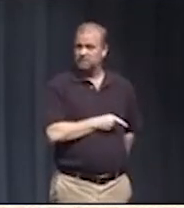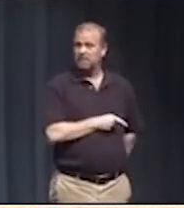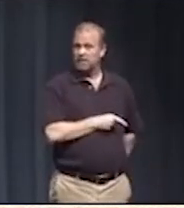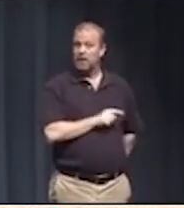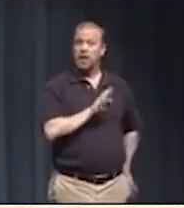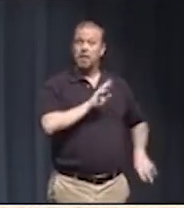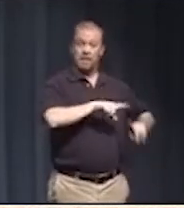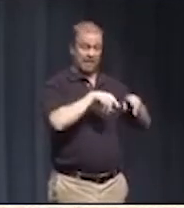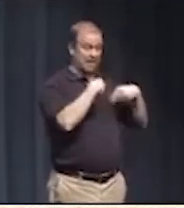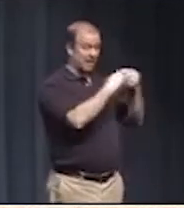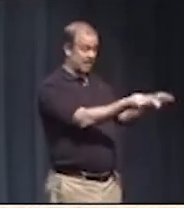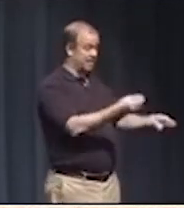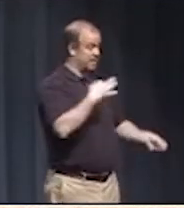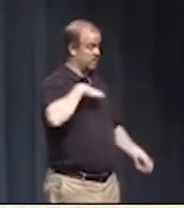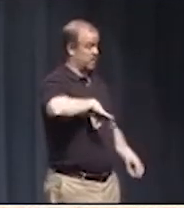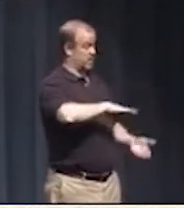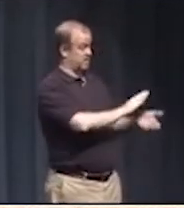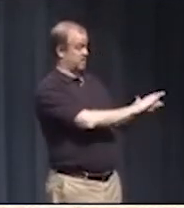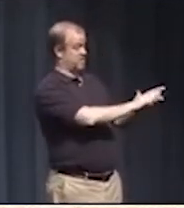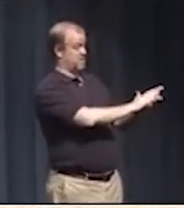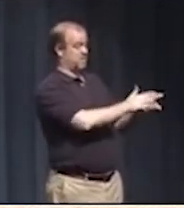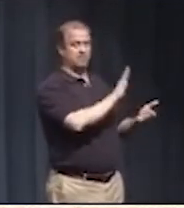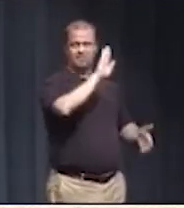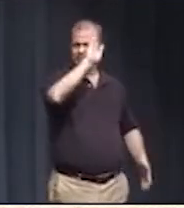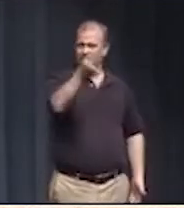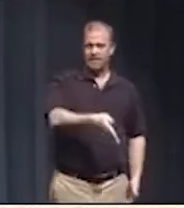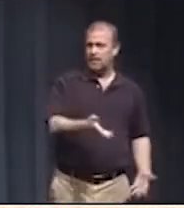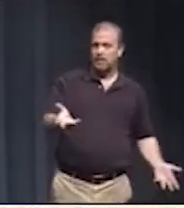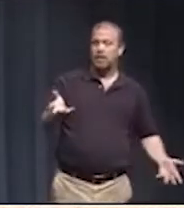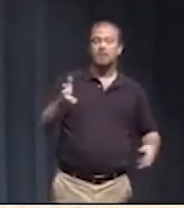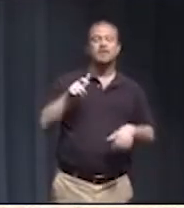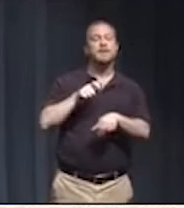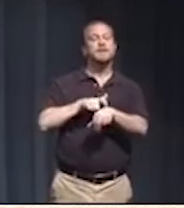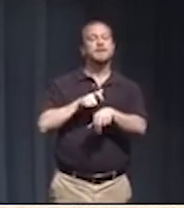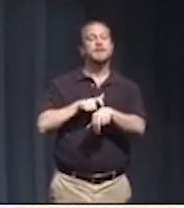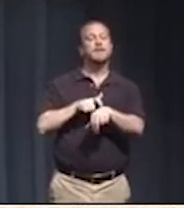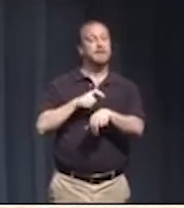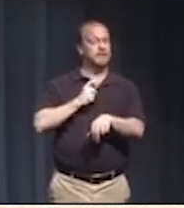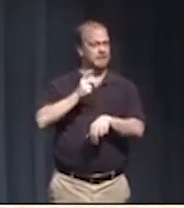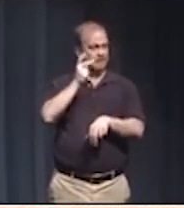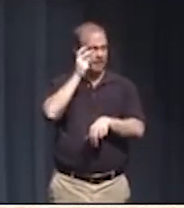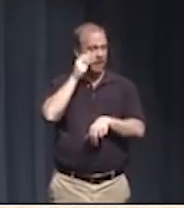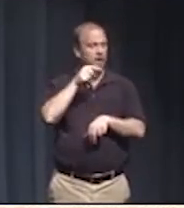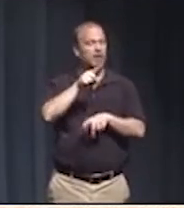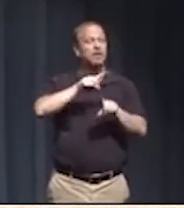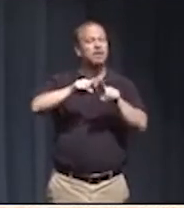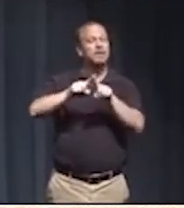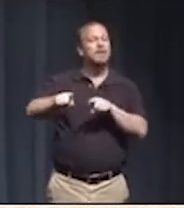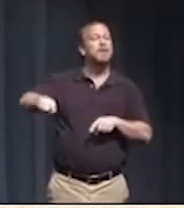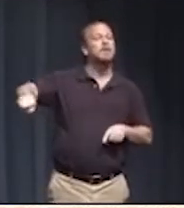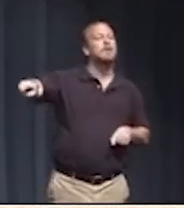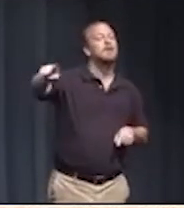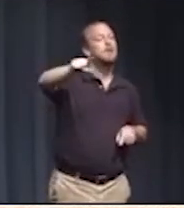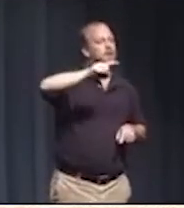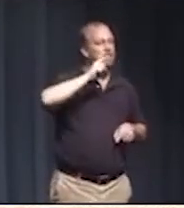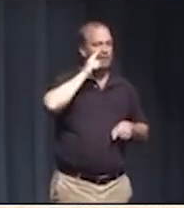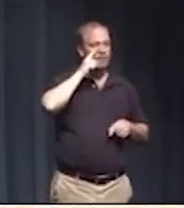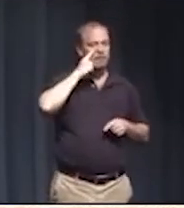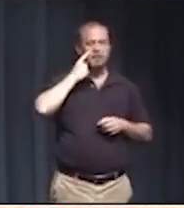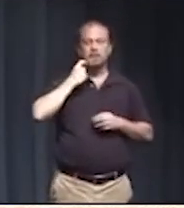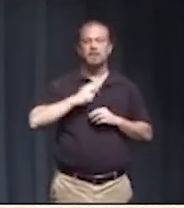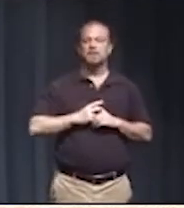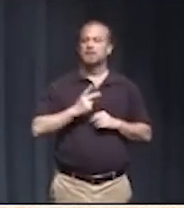any credit. There was a period of time, and I have heard this story from many sources. I've seen it